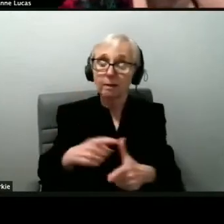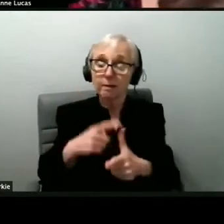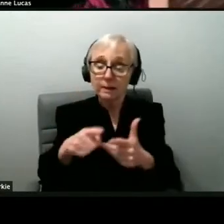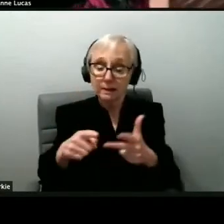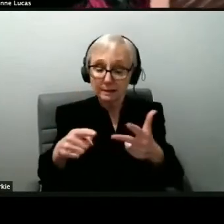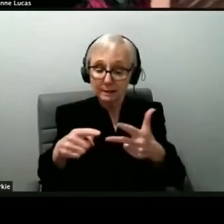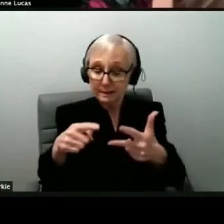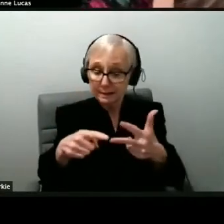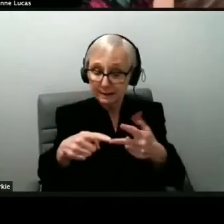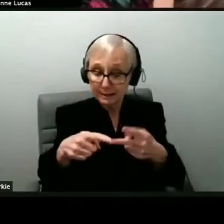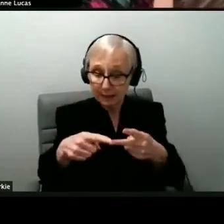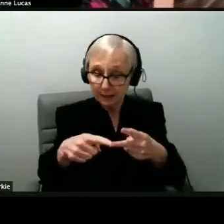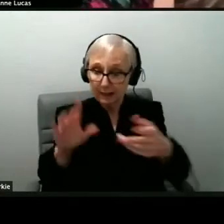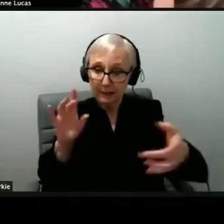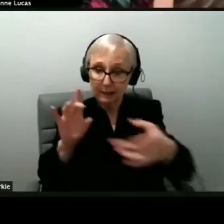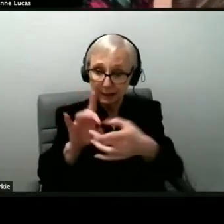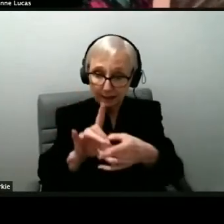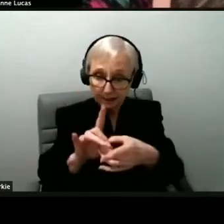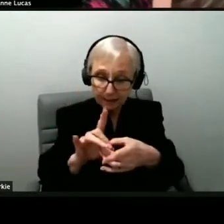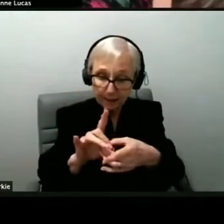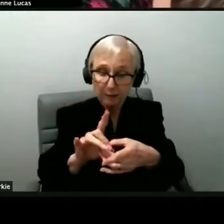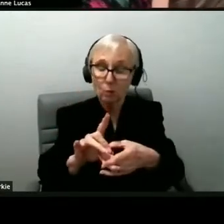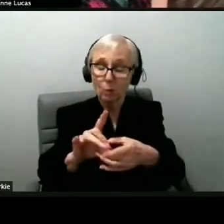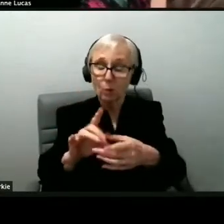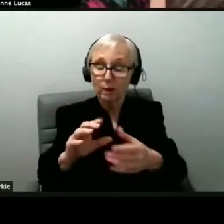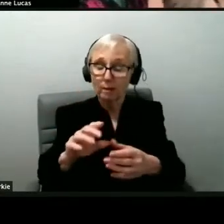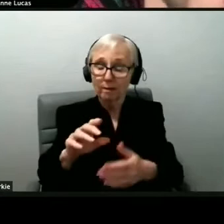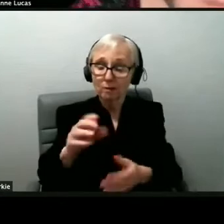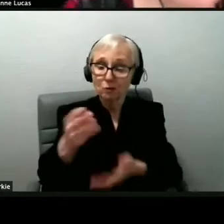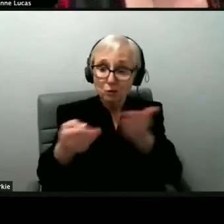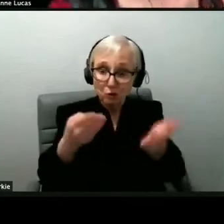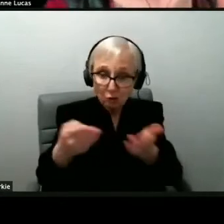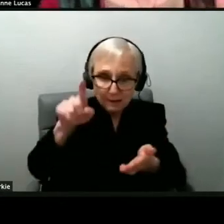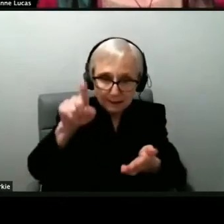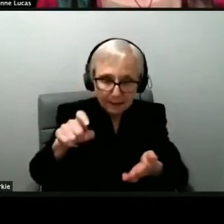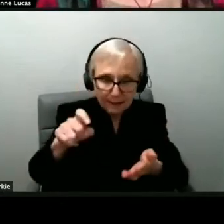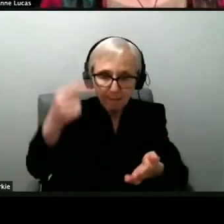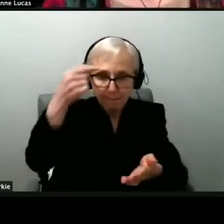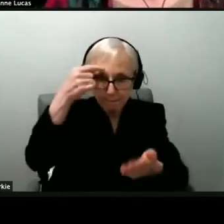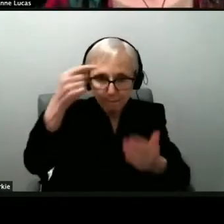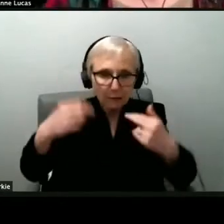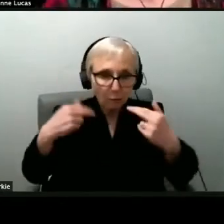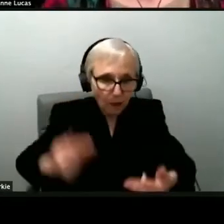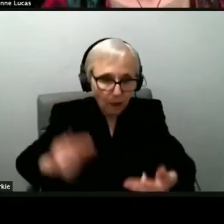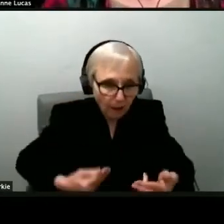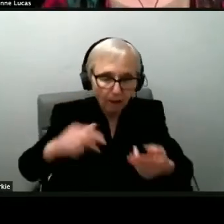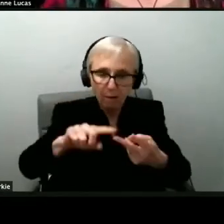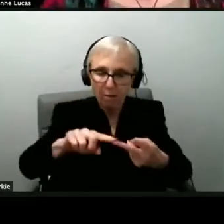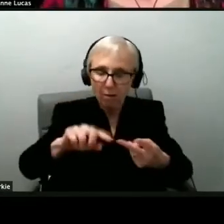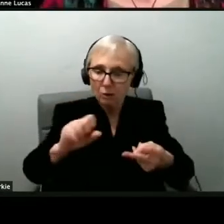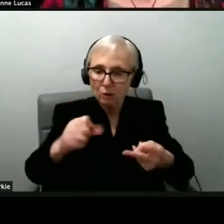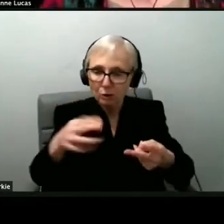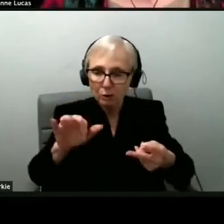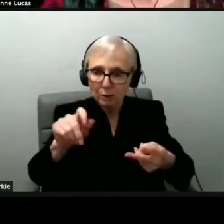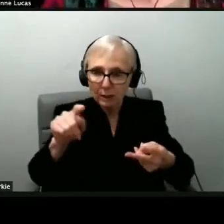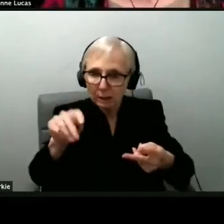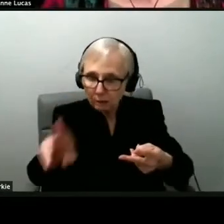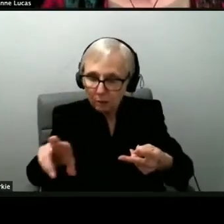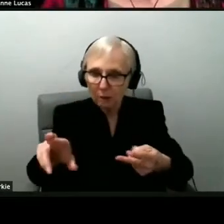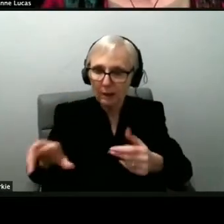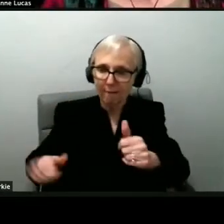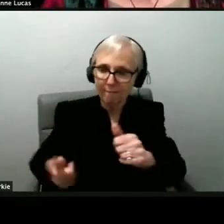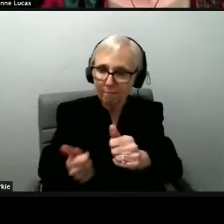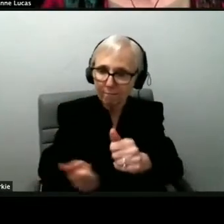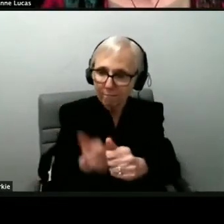a shelter, whether that's mental health services, whatever that may be, we want to connect them to the resources. And we also want to follow up after a period of